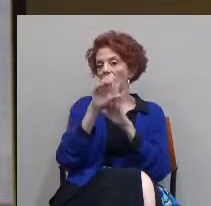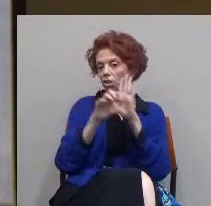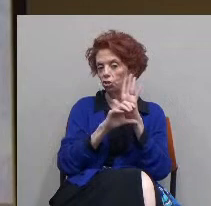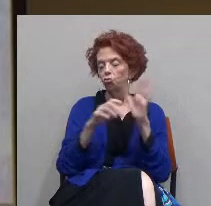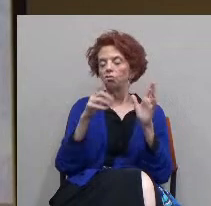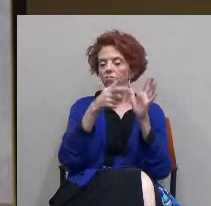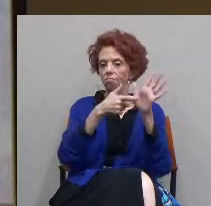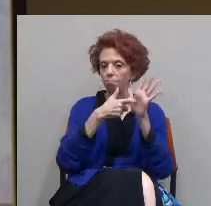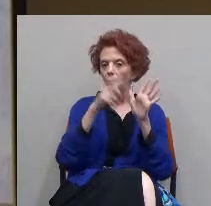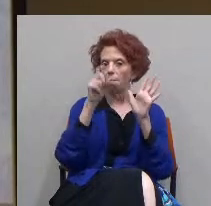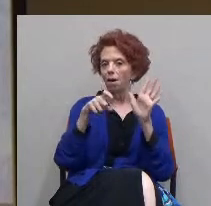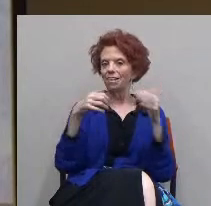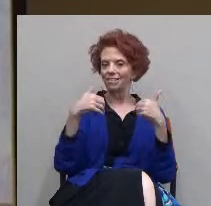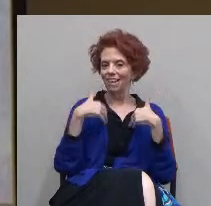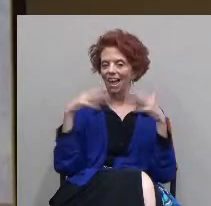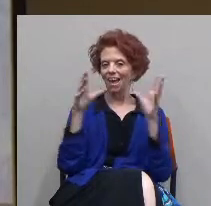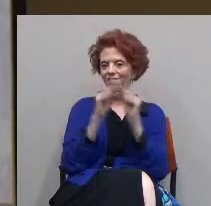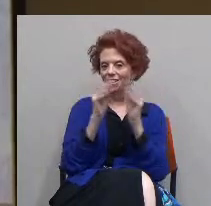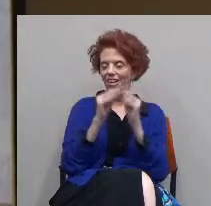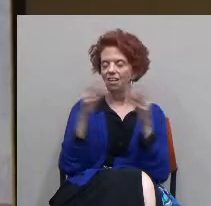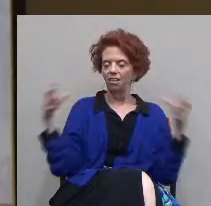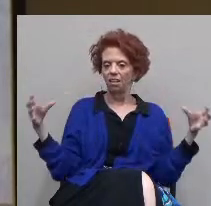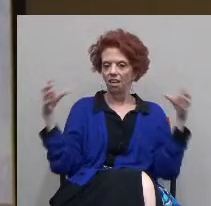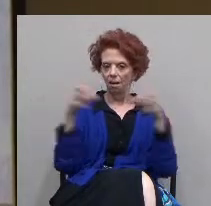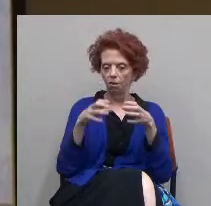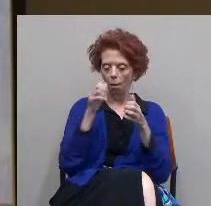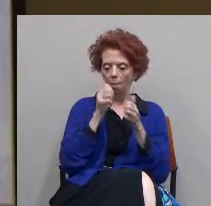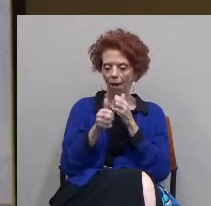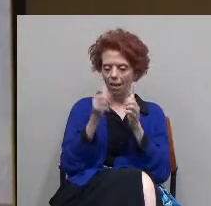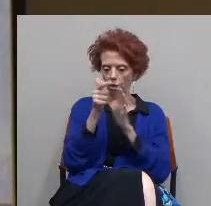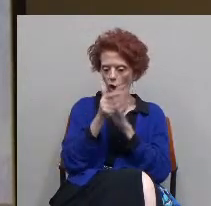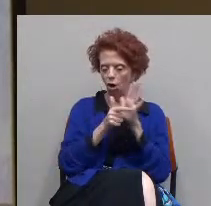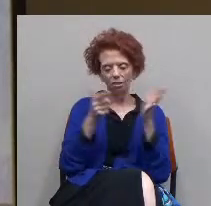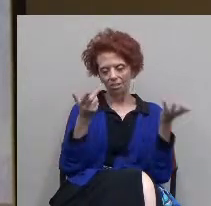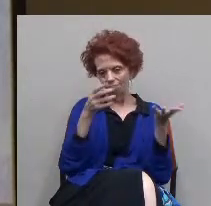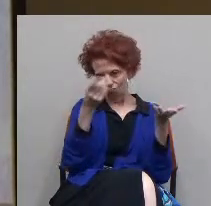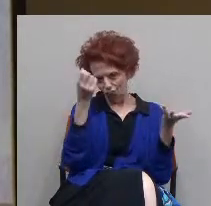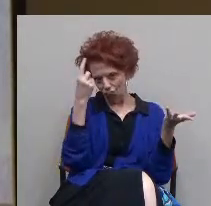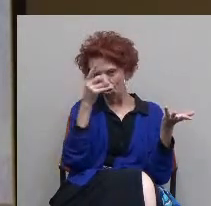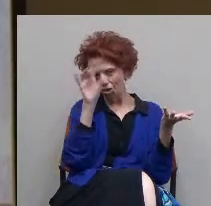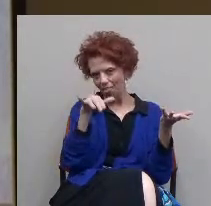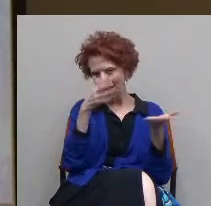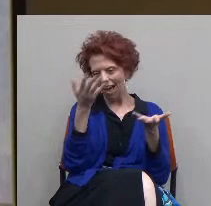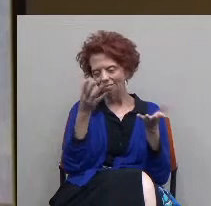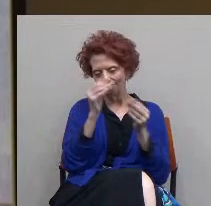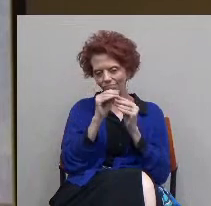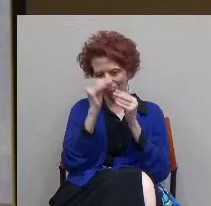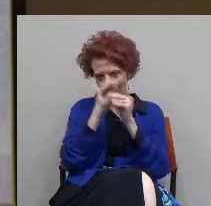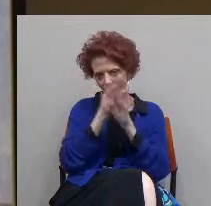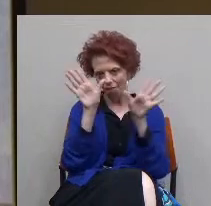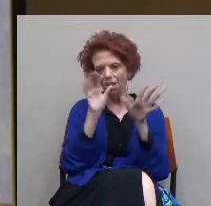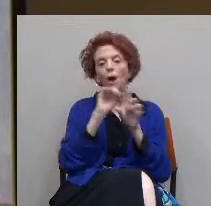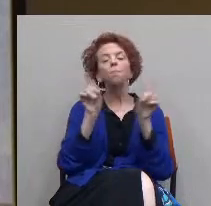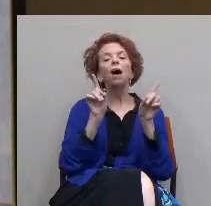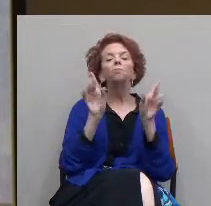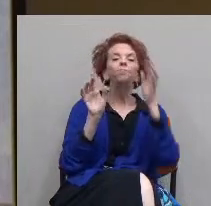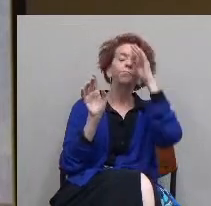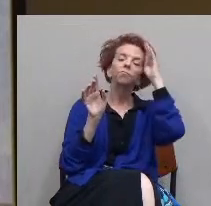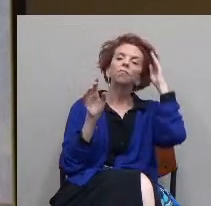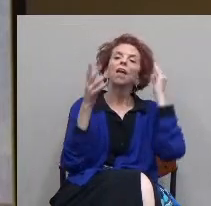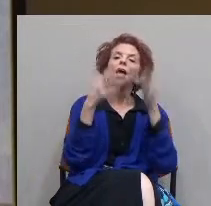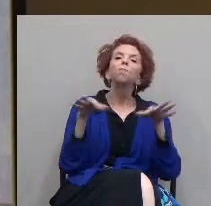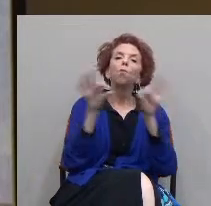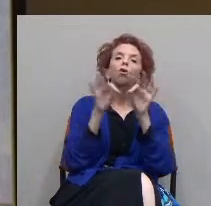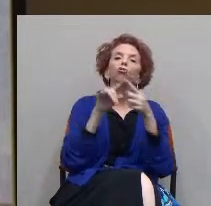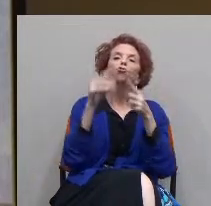have sessions where they come together, pass laws. I don't have to give you that full background on those things. However, it's important to